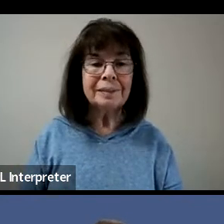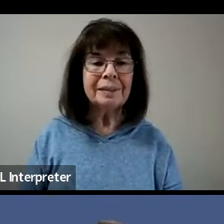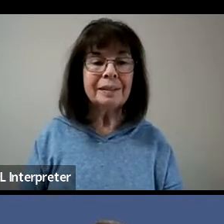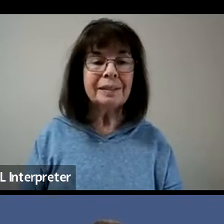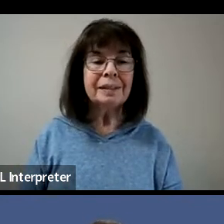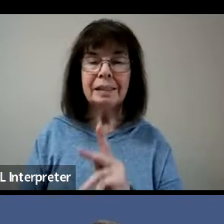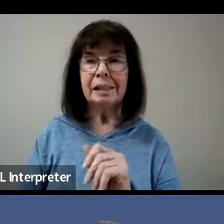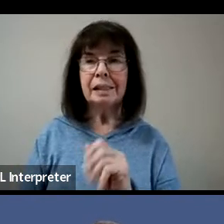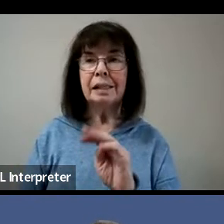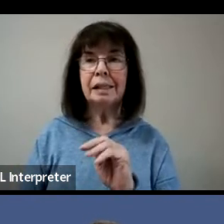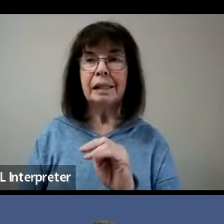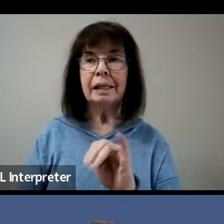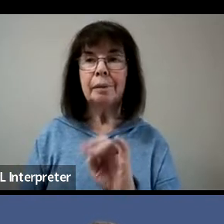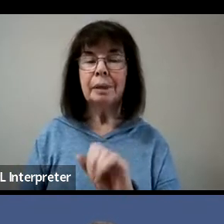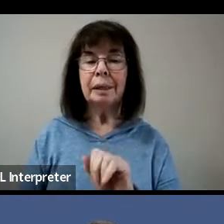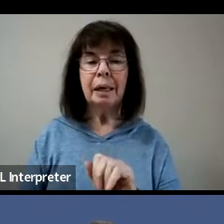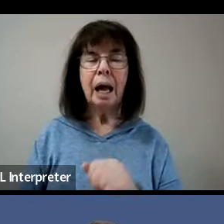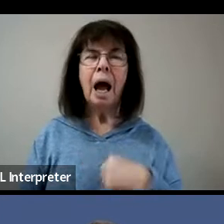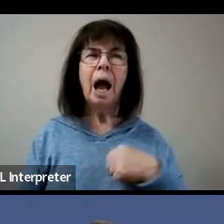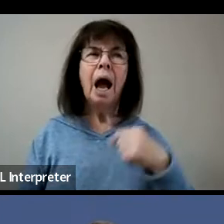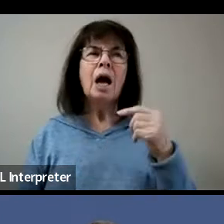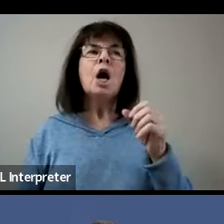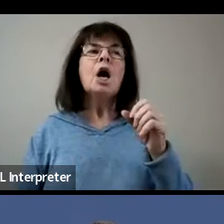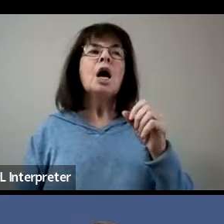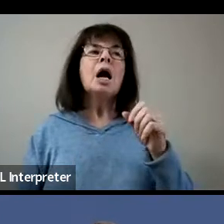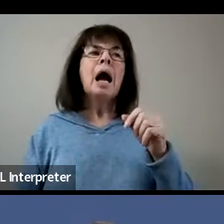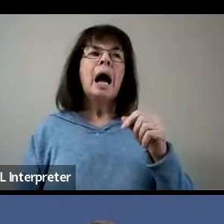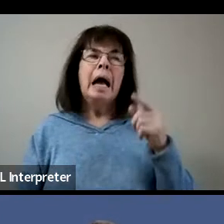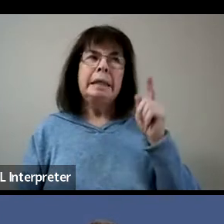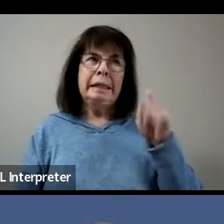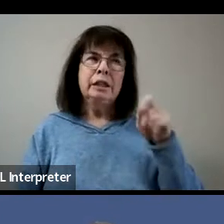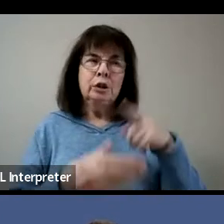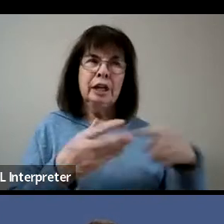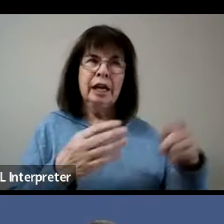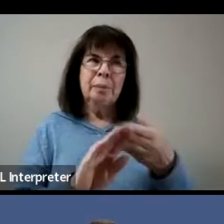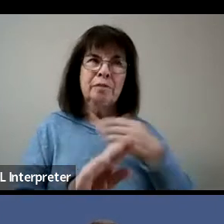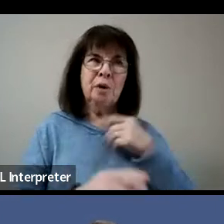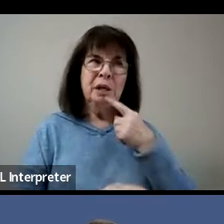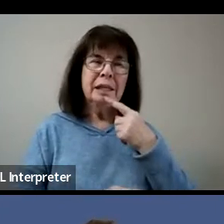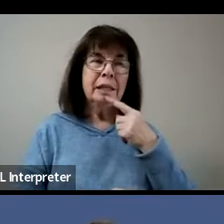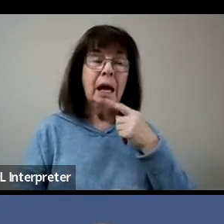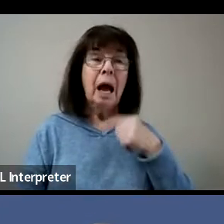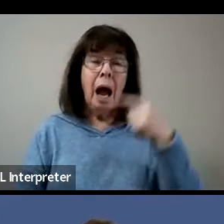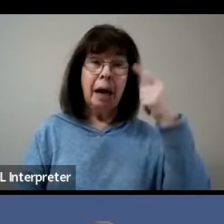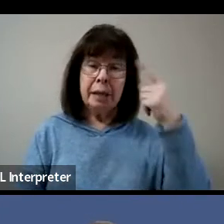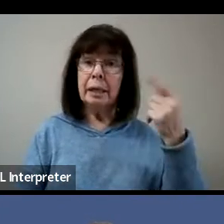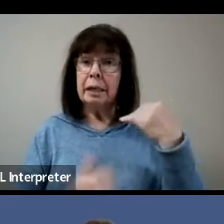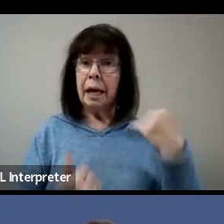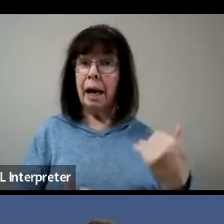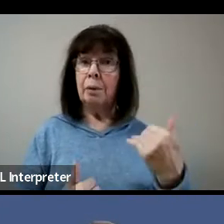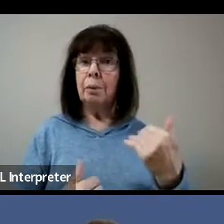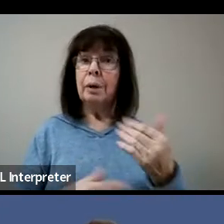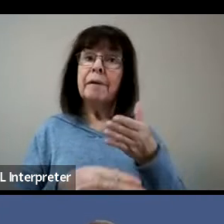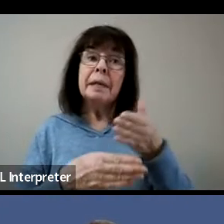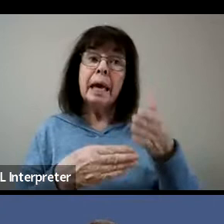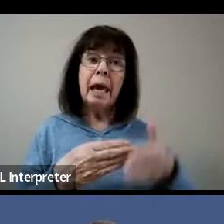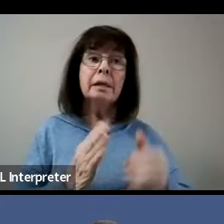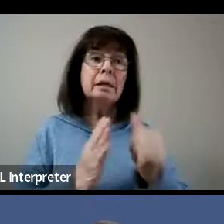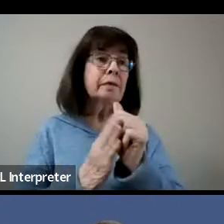So I think, let me just check before I say this, but I do think that we are at the end of our